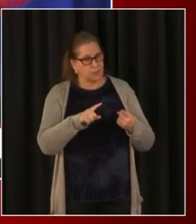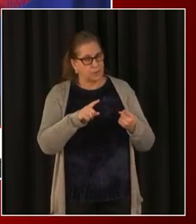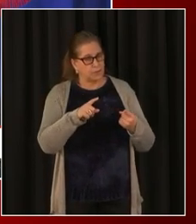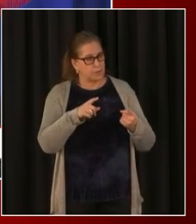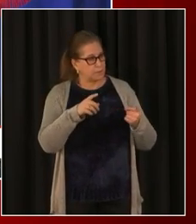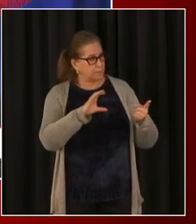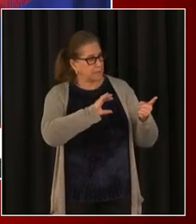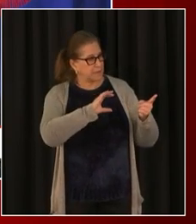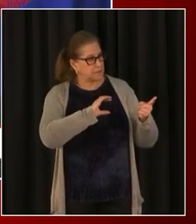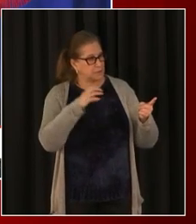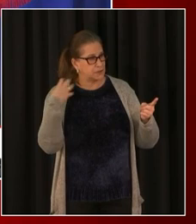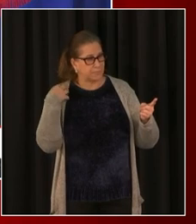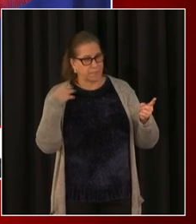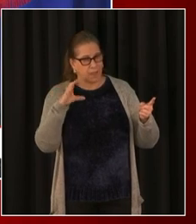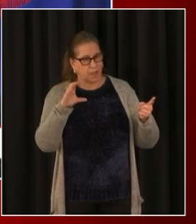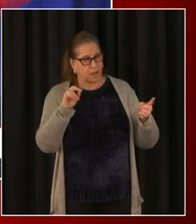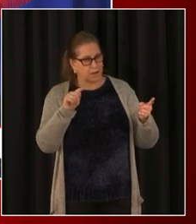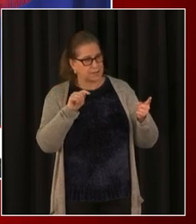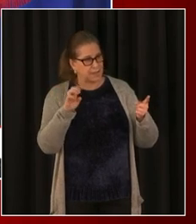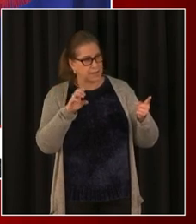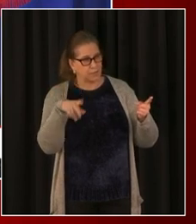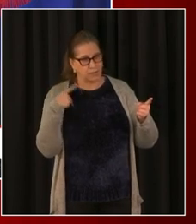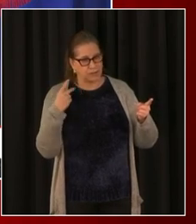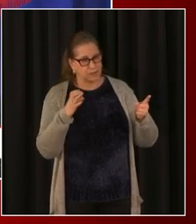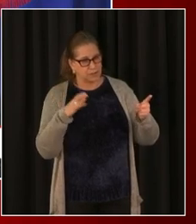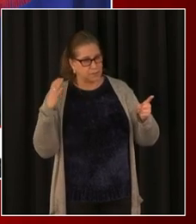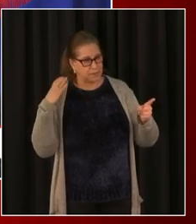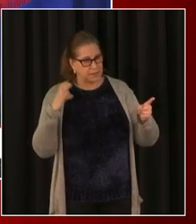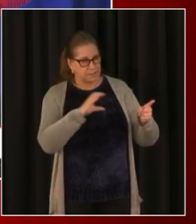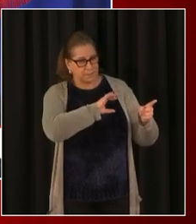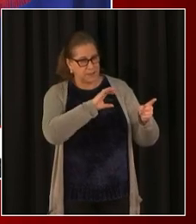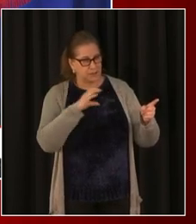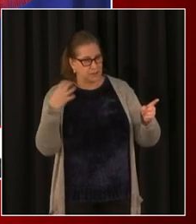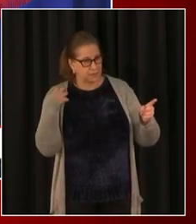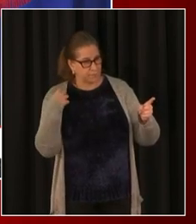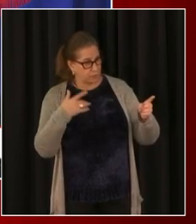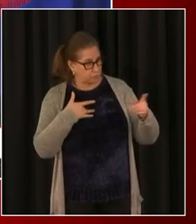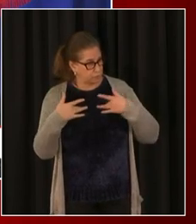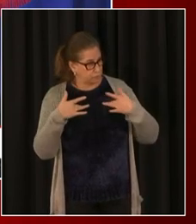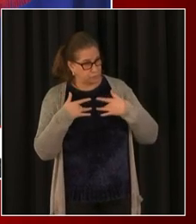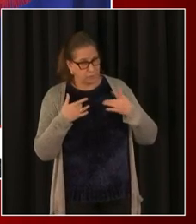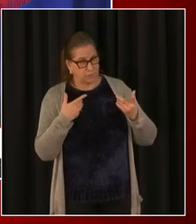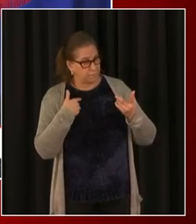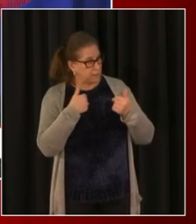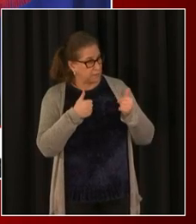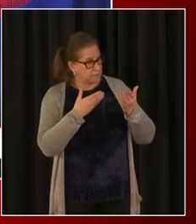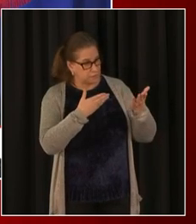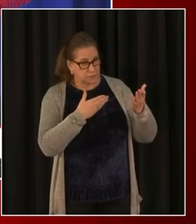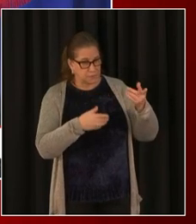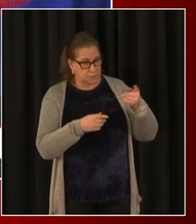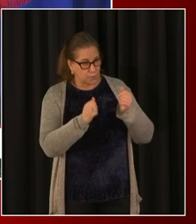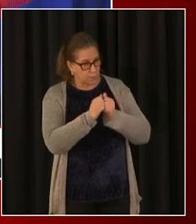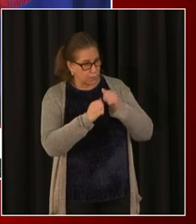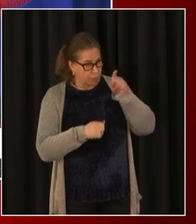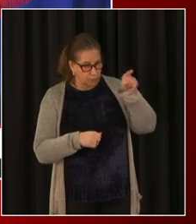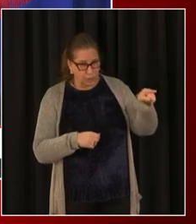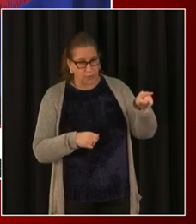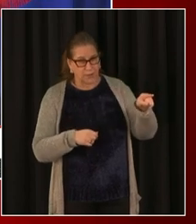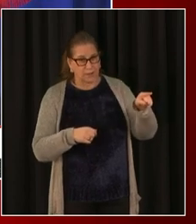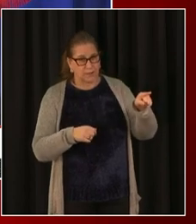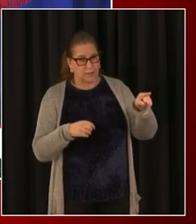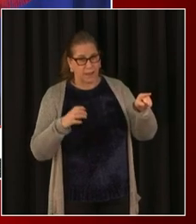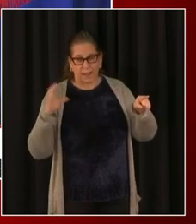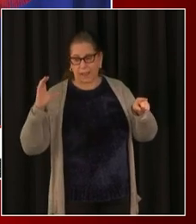was had, and was there any inkling of concern or, suggestion or concern that United States Capitol Police were not